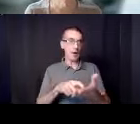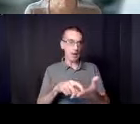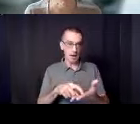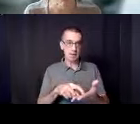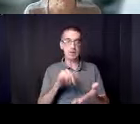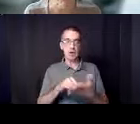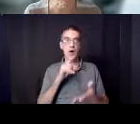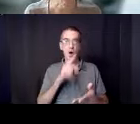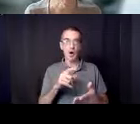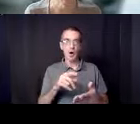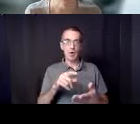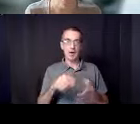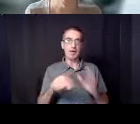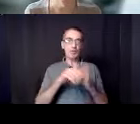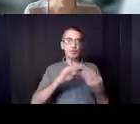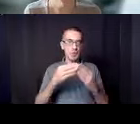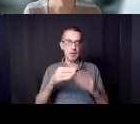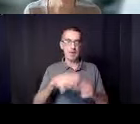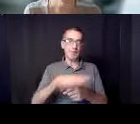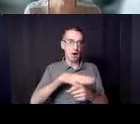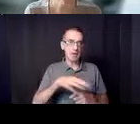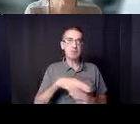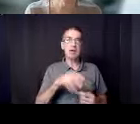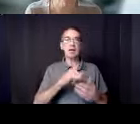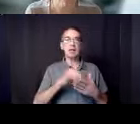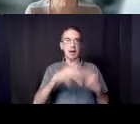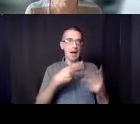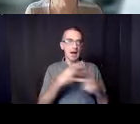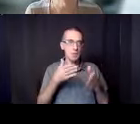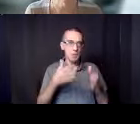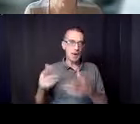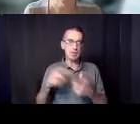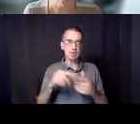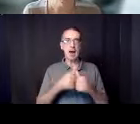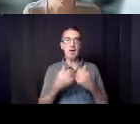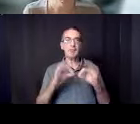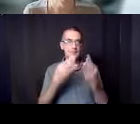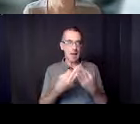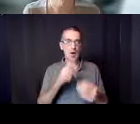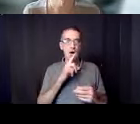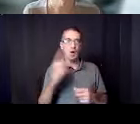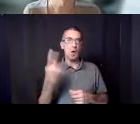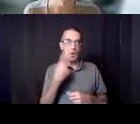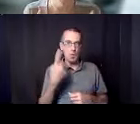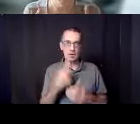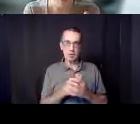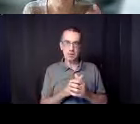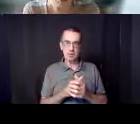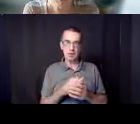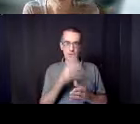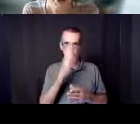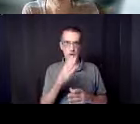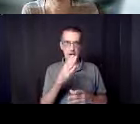there are adverse community environments and that the kinds of ways you help families aren't always